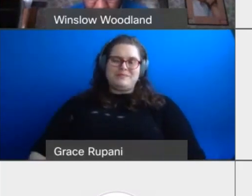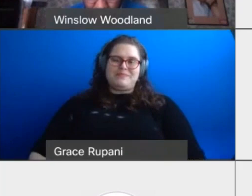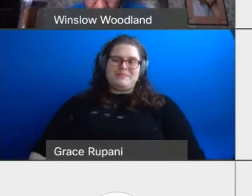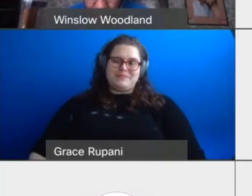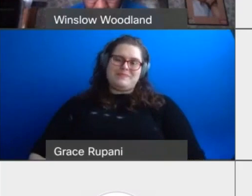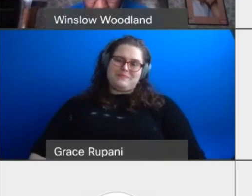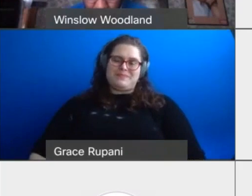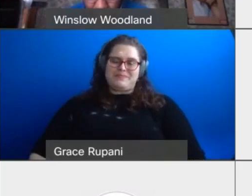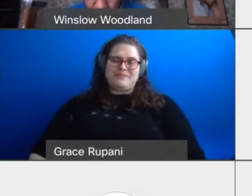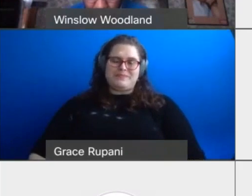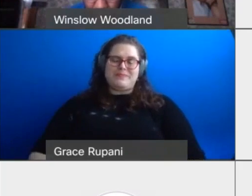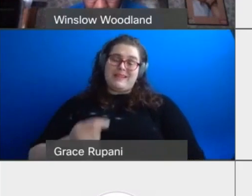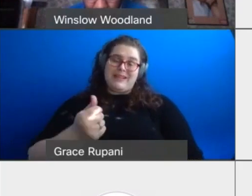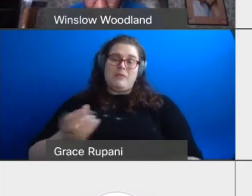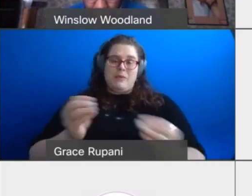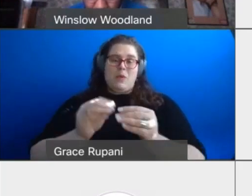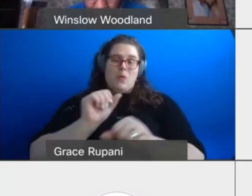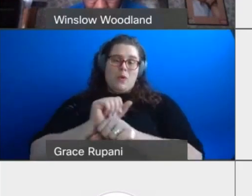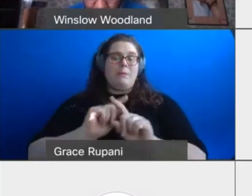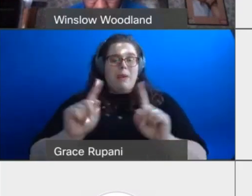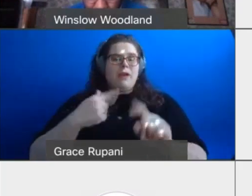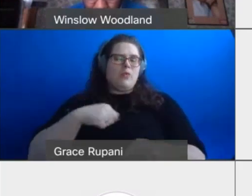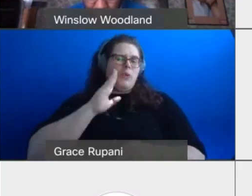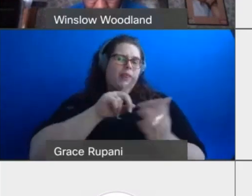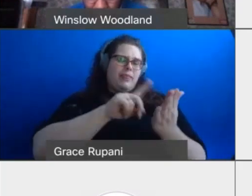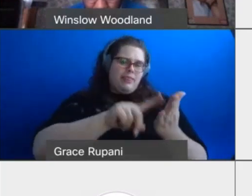But we will see how possible that is.